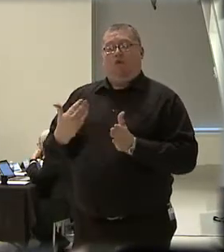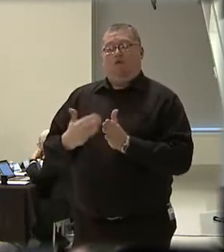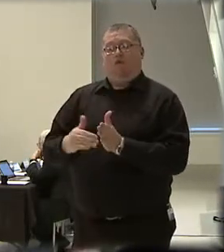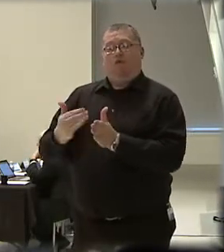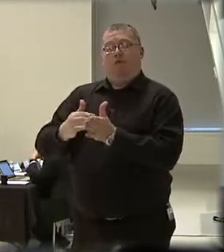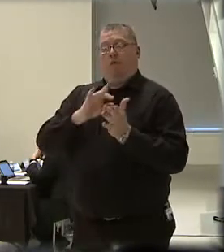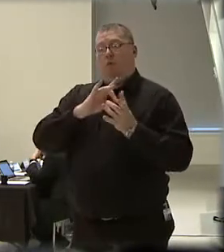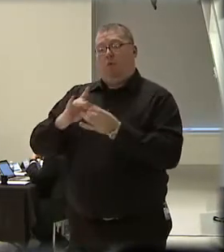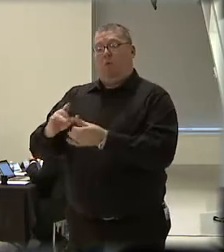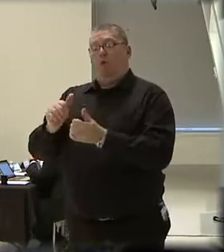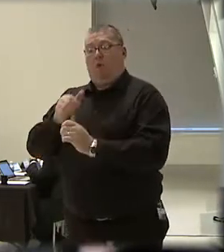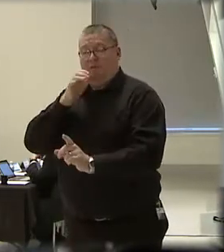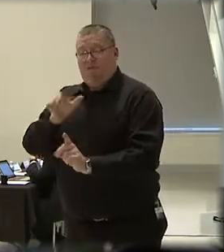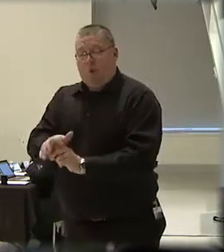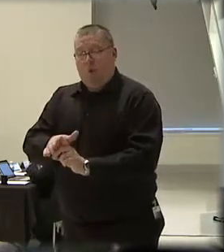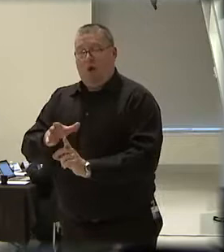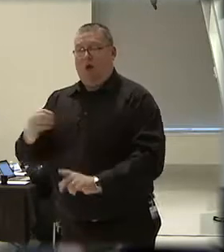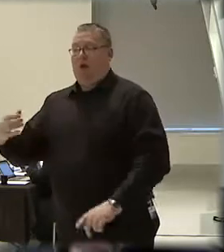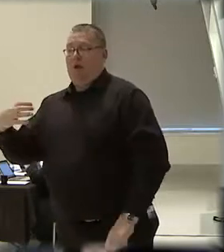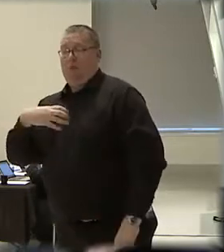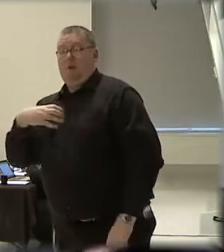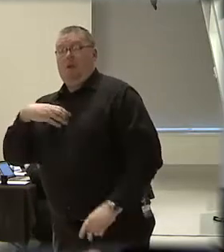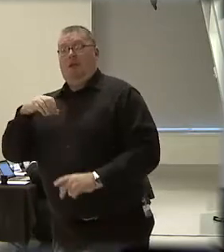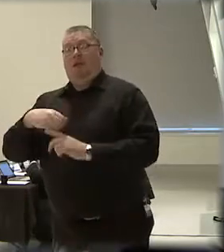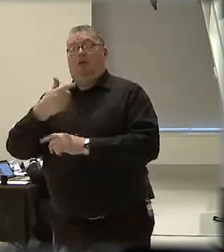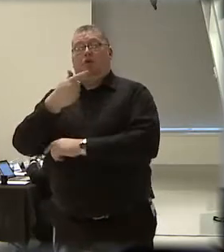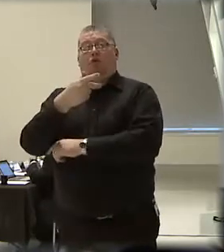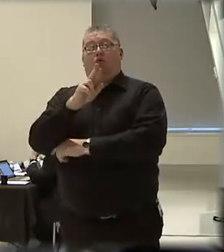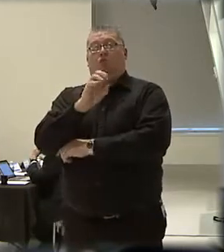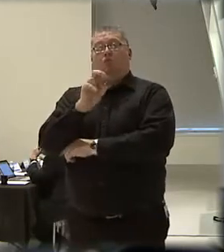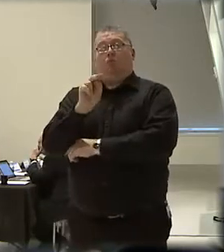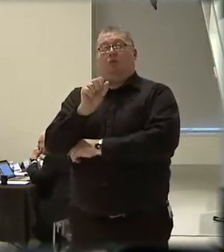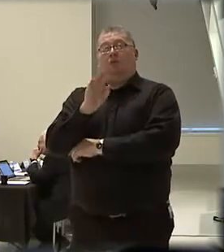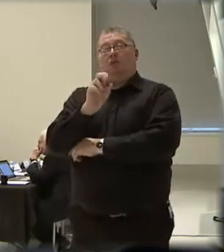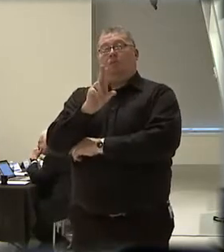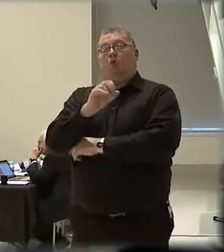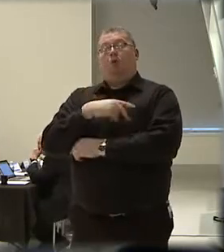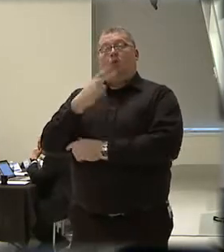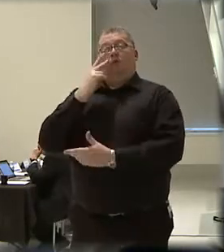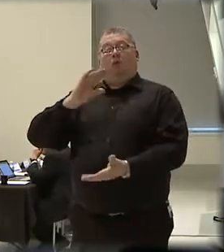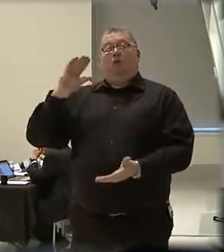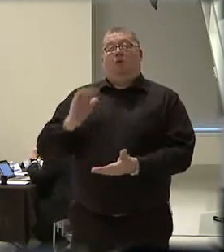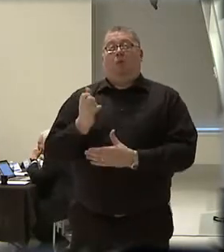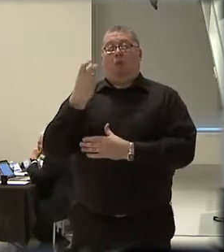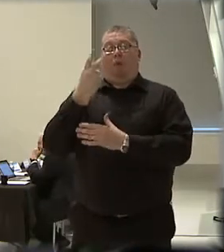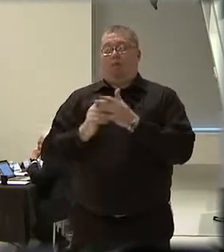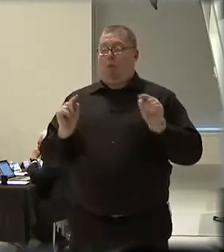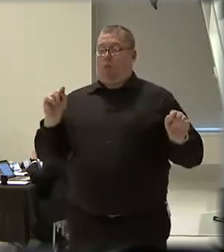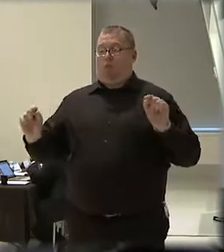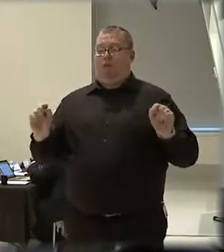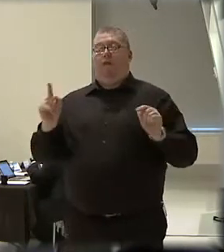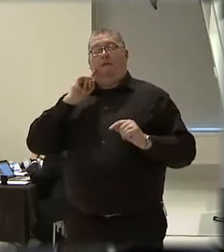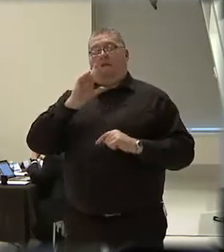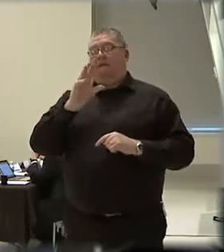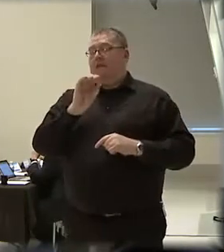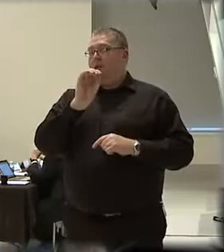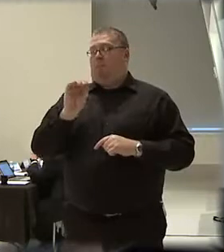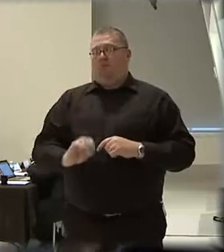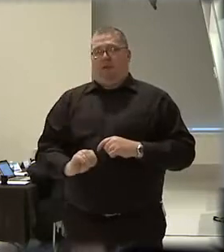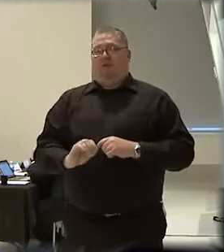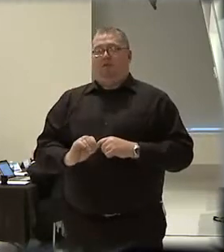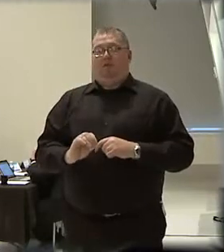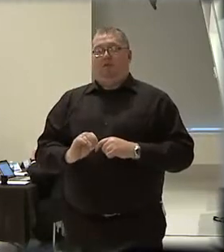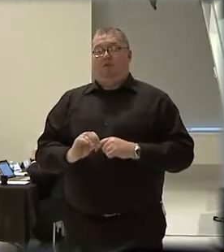force and complaints. In Greensboro, we saw early reductions in both by about 50%